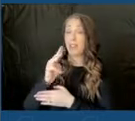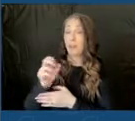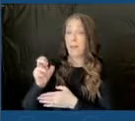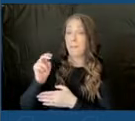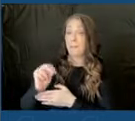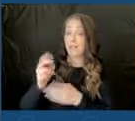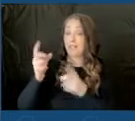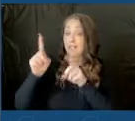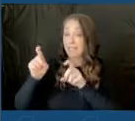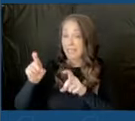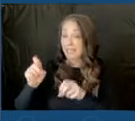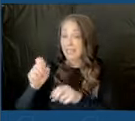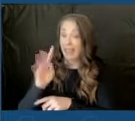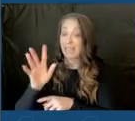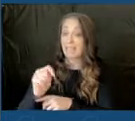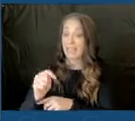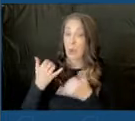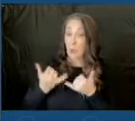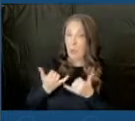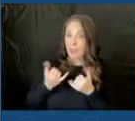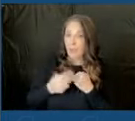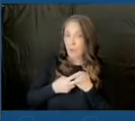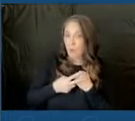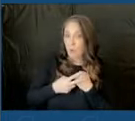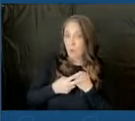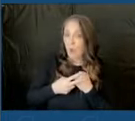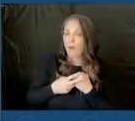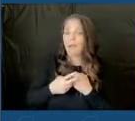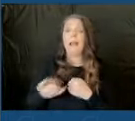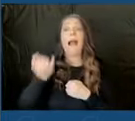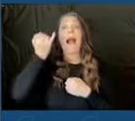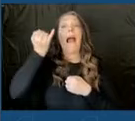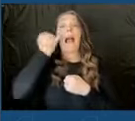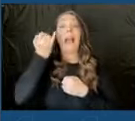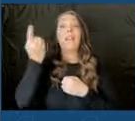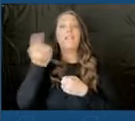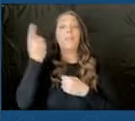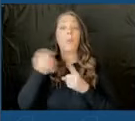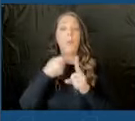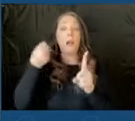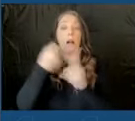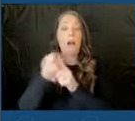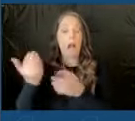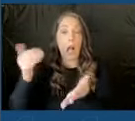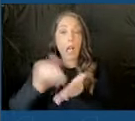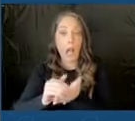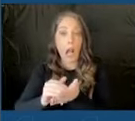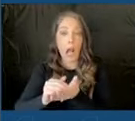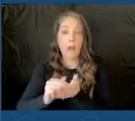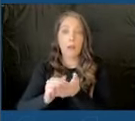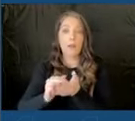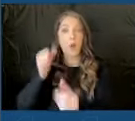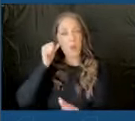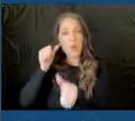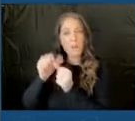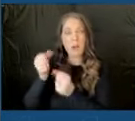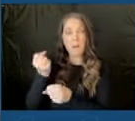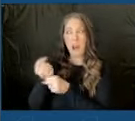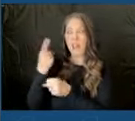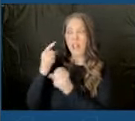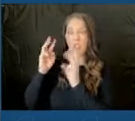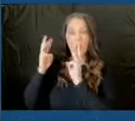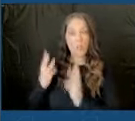potential surge coming up, because if a surge comes, as we saw last winter, Omicron wasn't even a variant. It wasn't defined until the